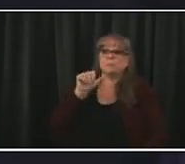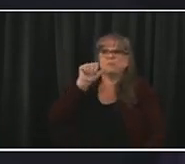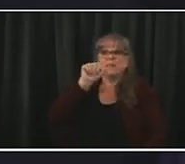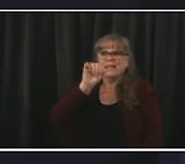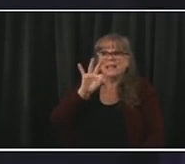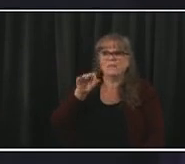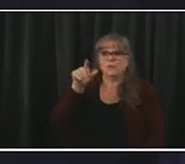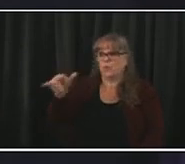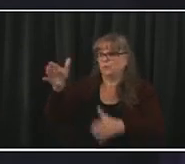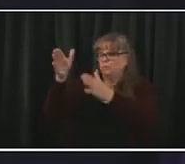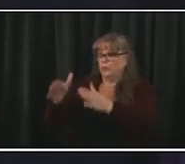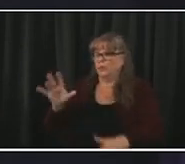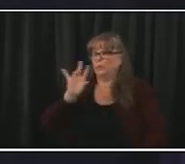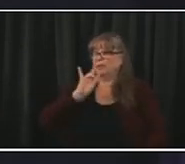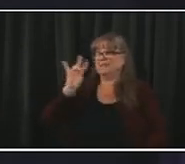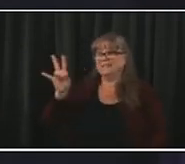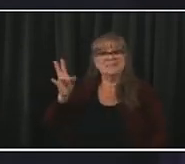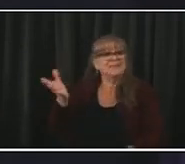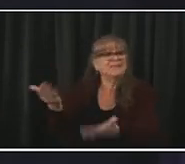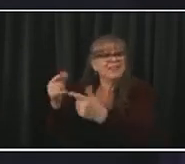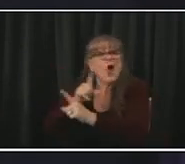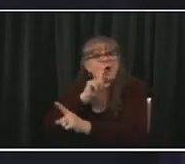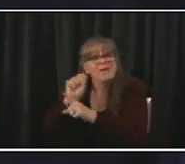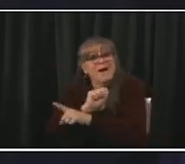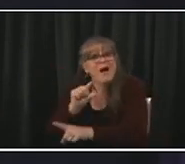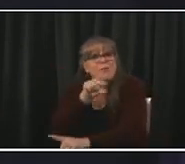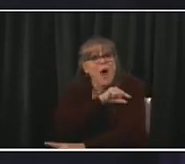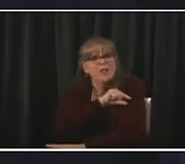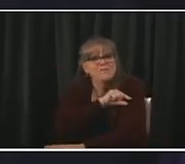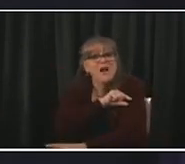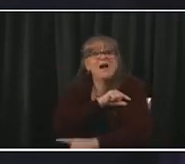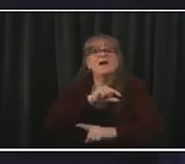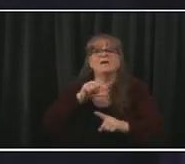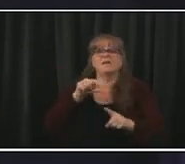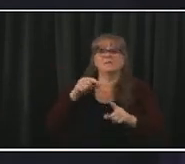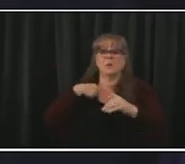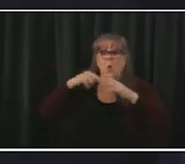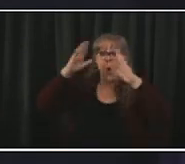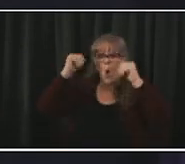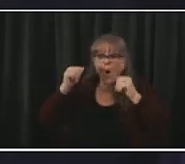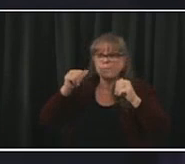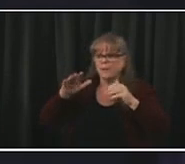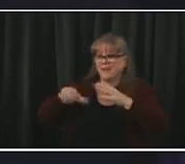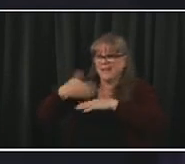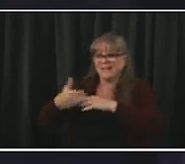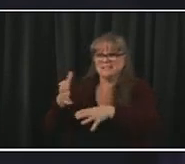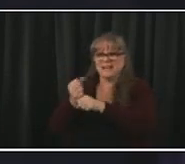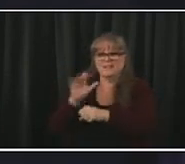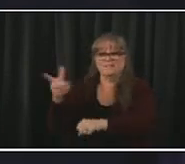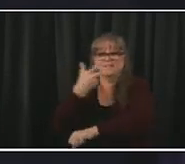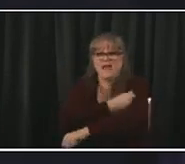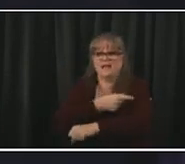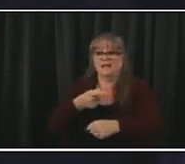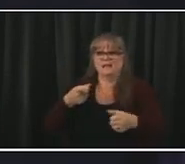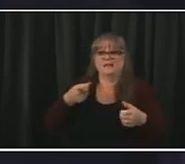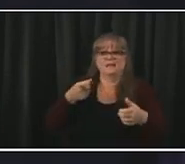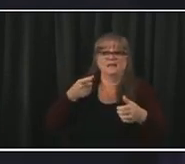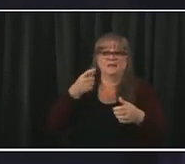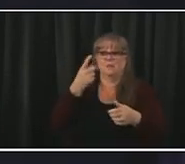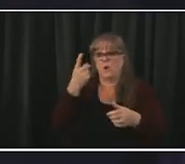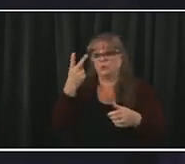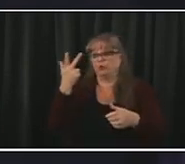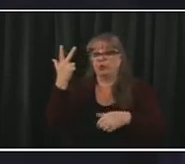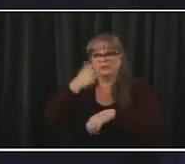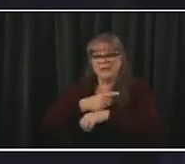vaccinated 70% of people 70 and up, we hope, over the next few days. And of course we want to keep going. I really hope, especially